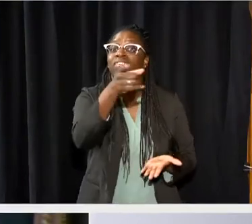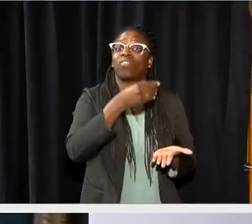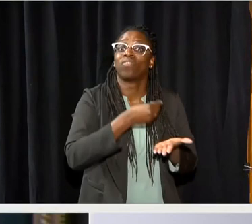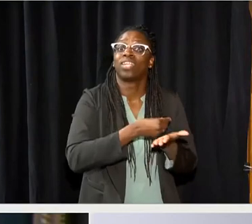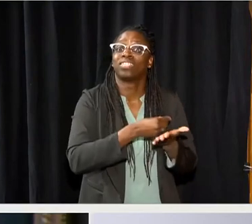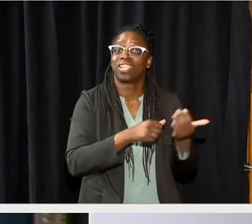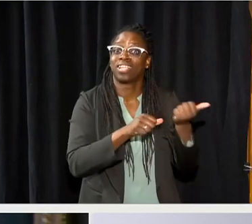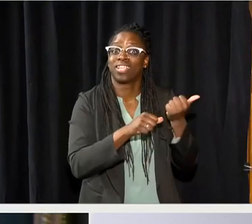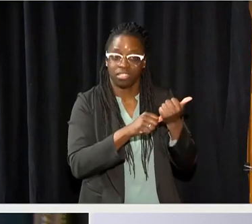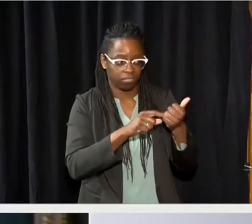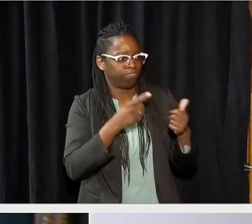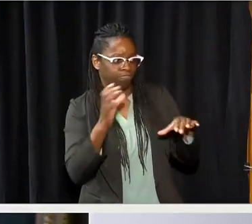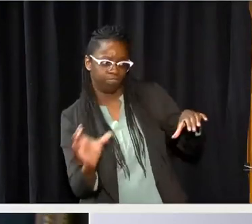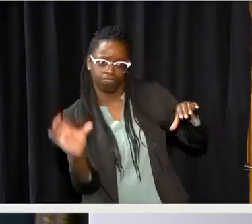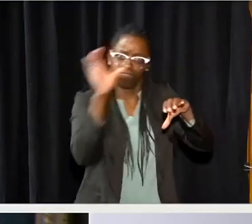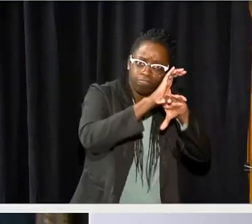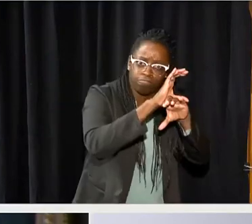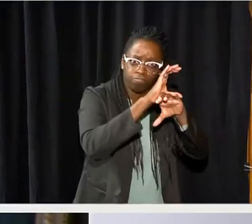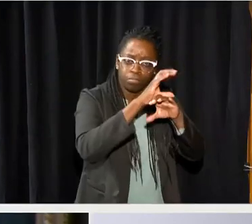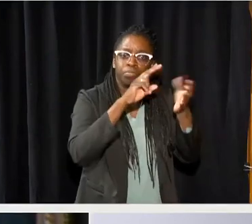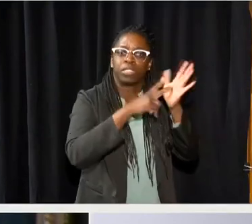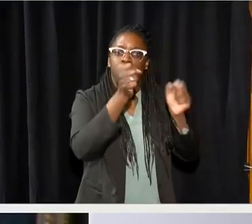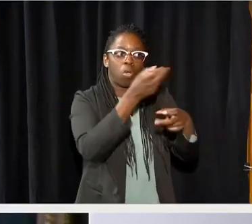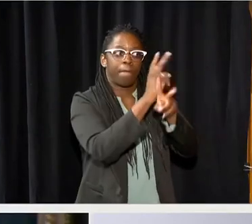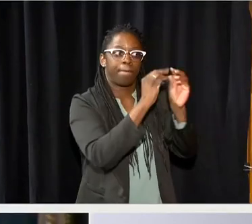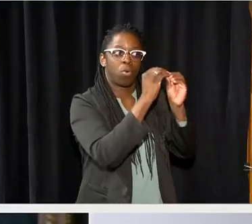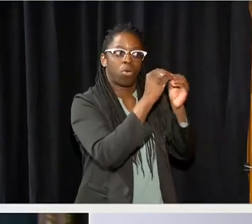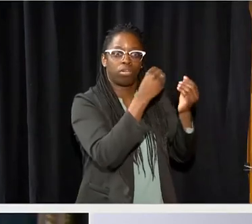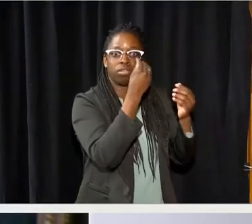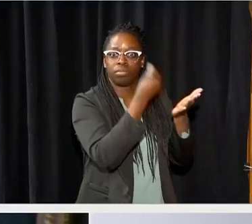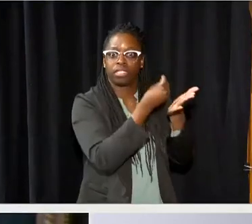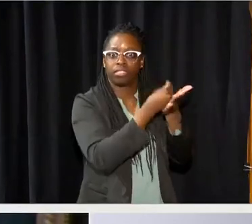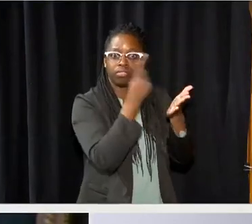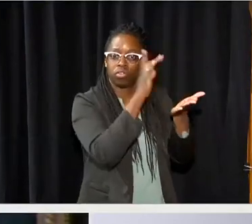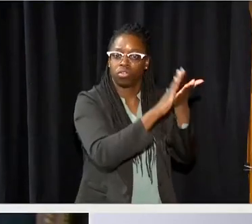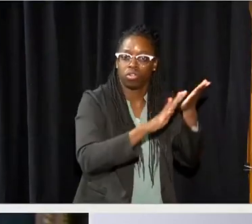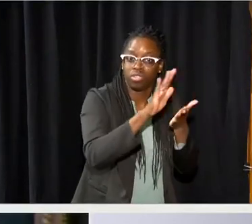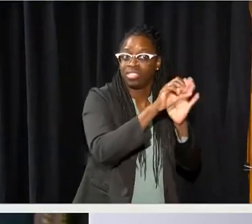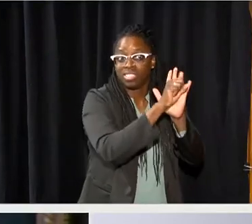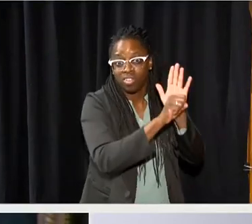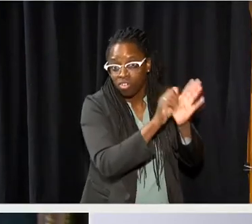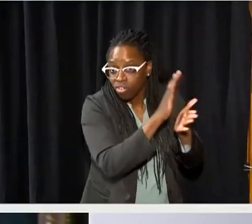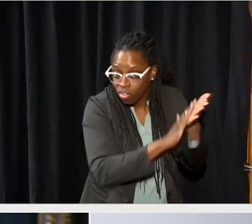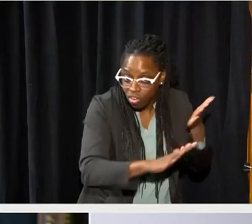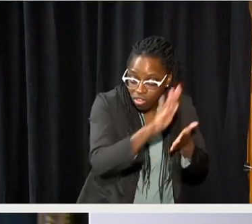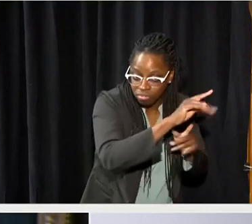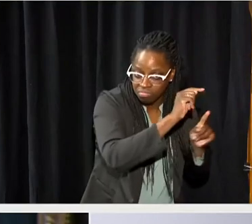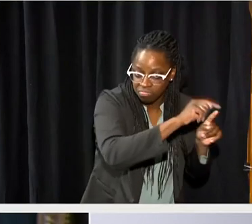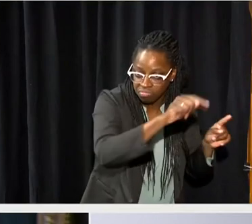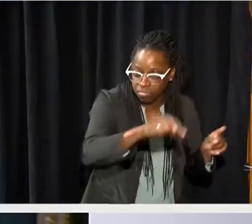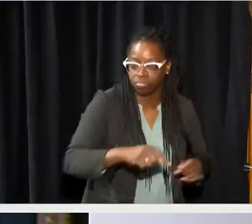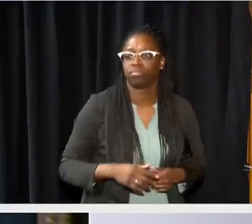affordable to our smart, hardworking Massachusetts students. This is what our work is supposed to be